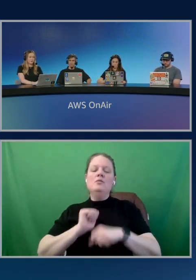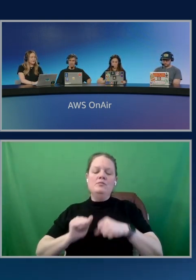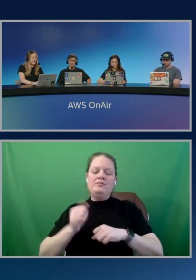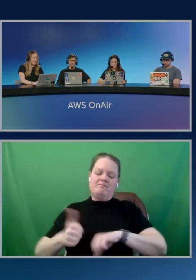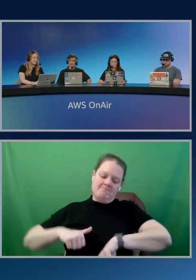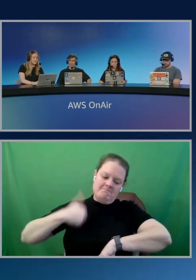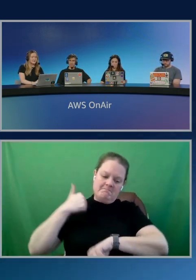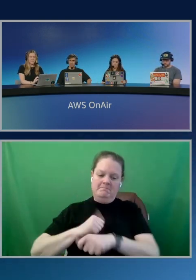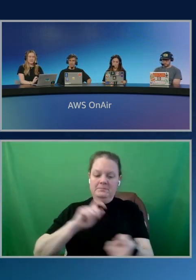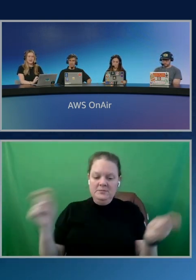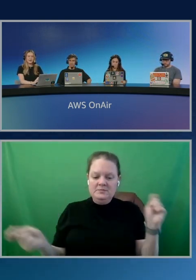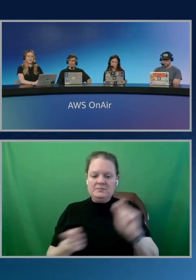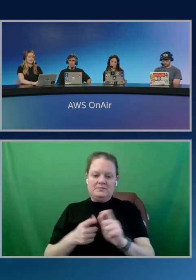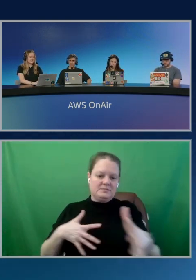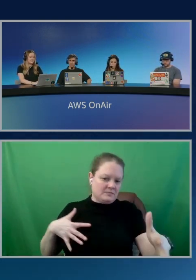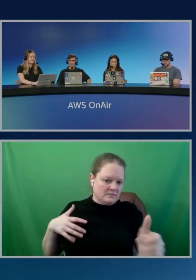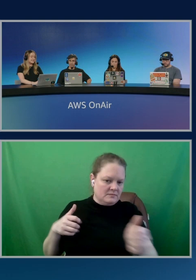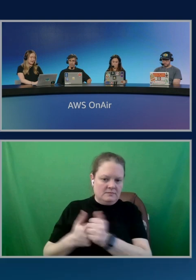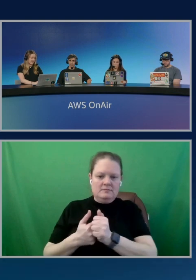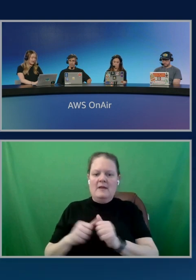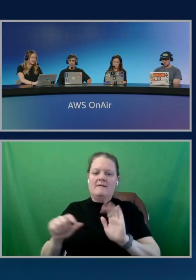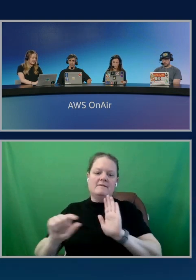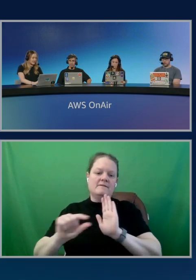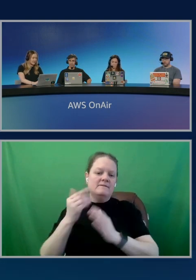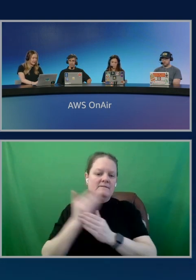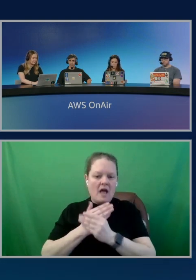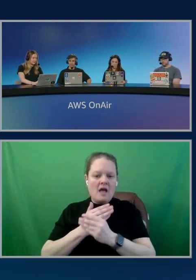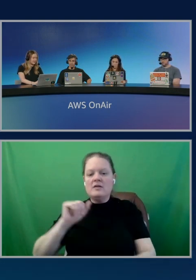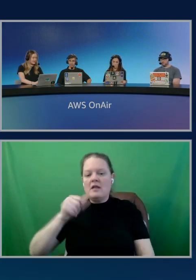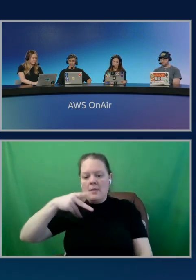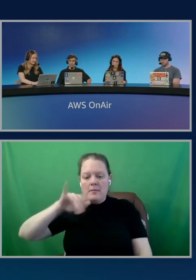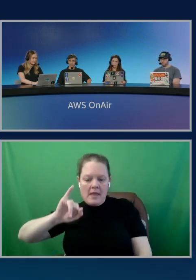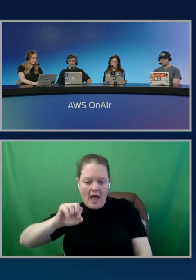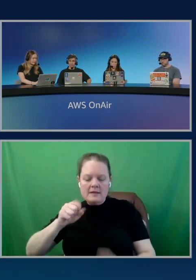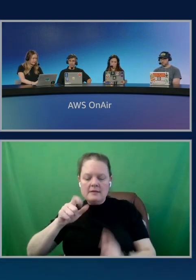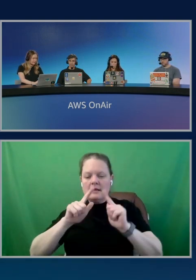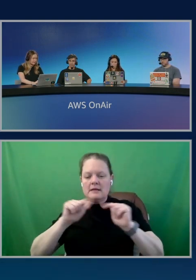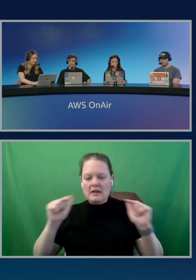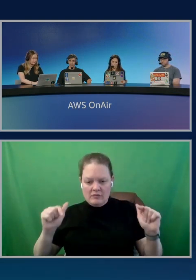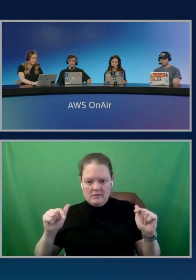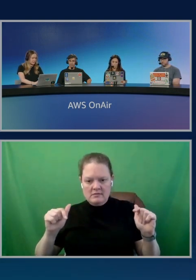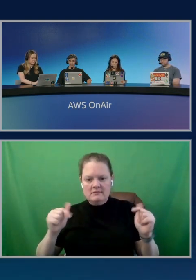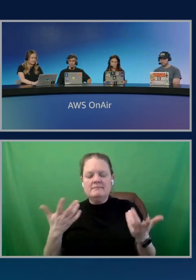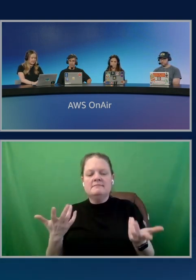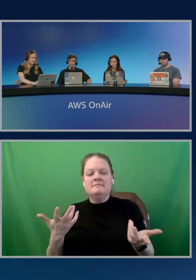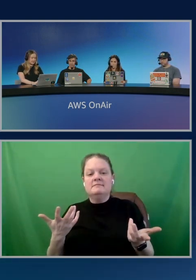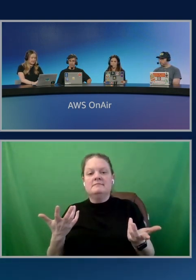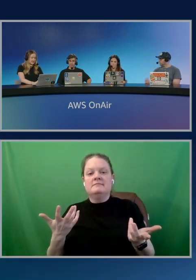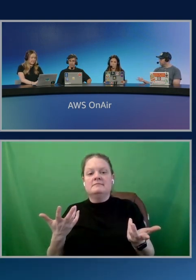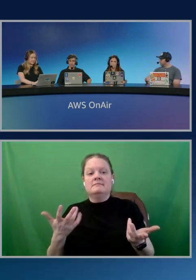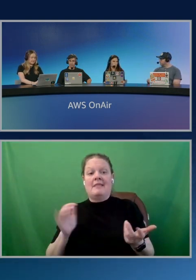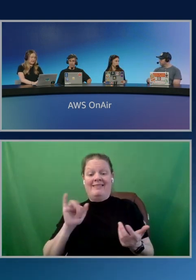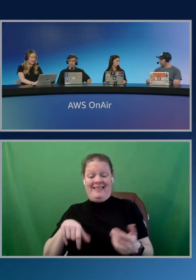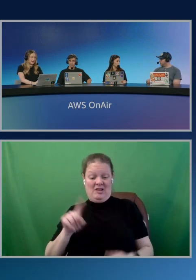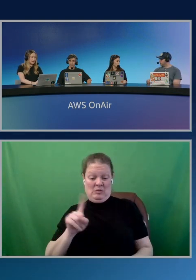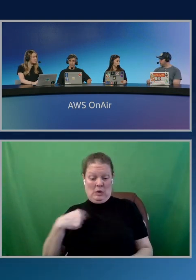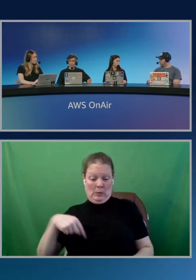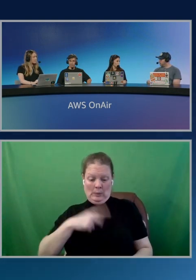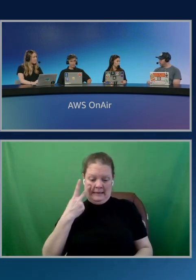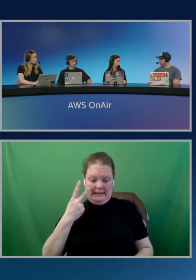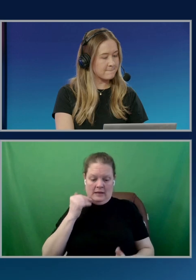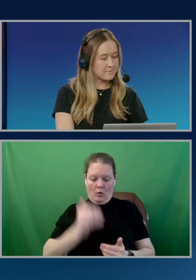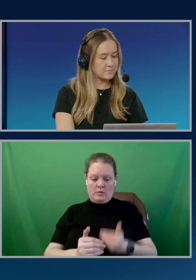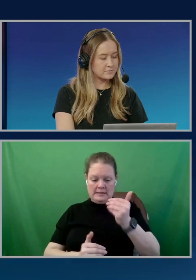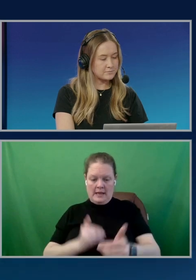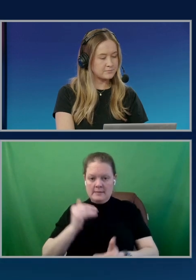going to upgrade files, APIs, etc. So that kind of is where we see those steps. Yeah, this is what